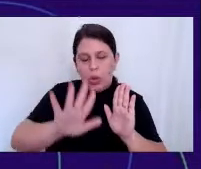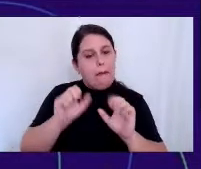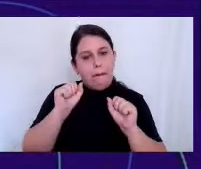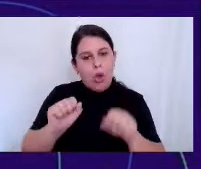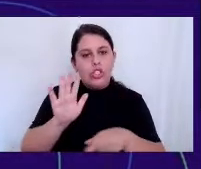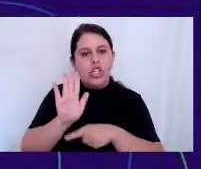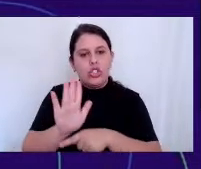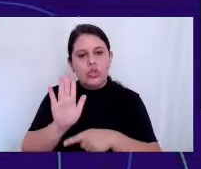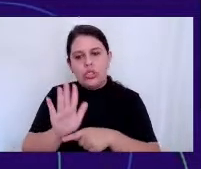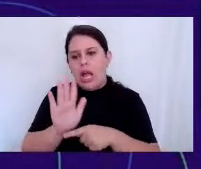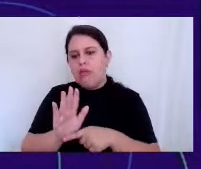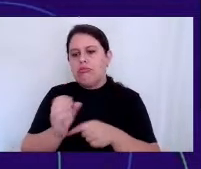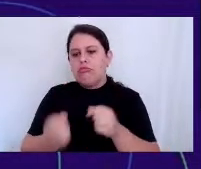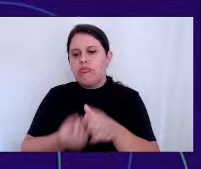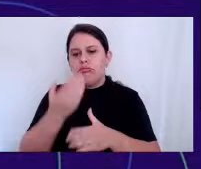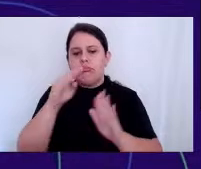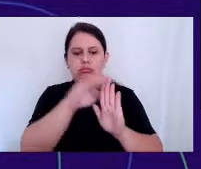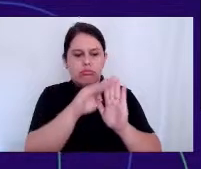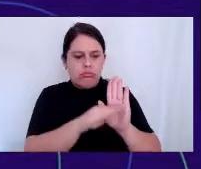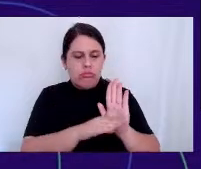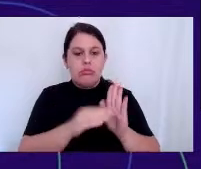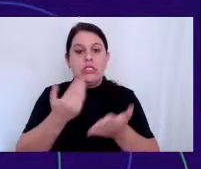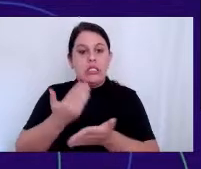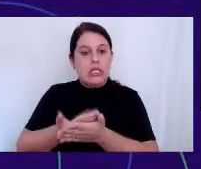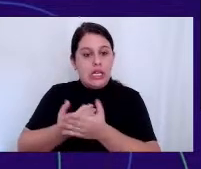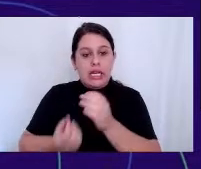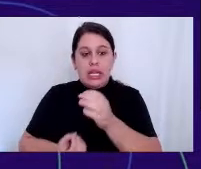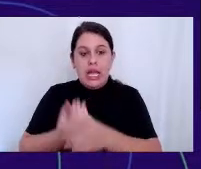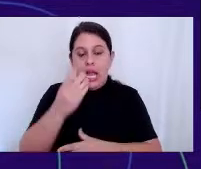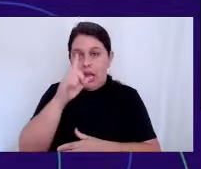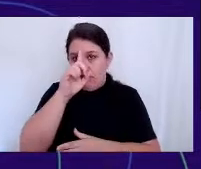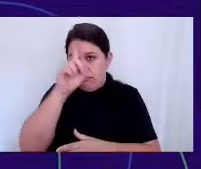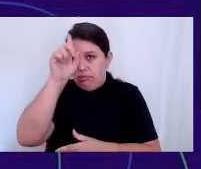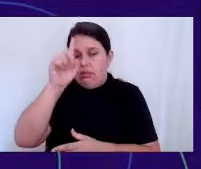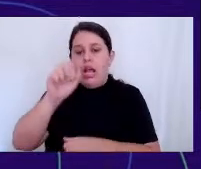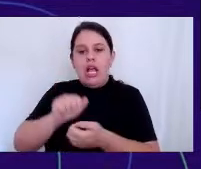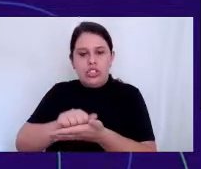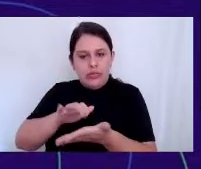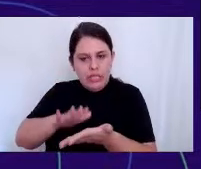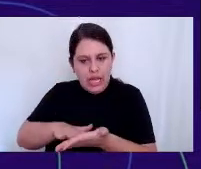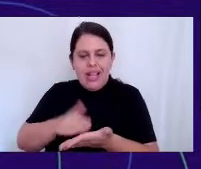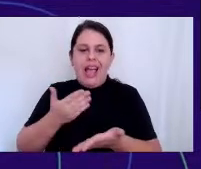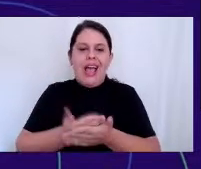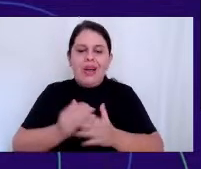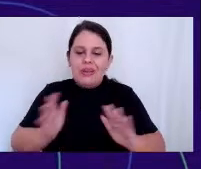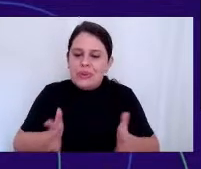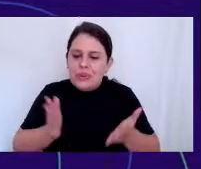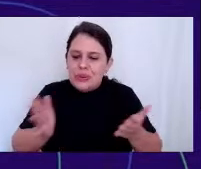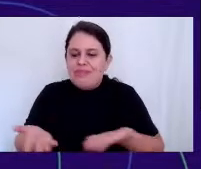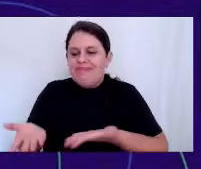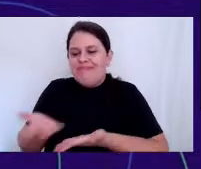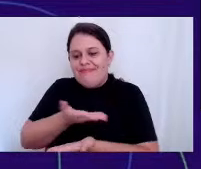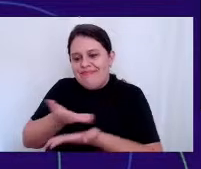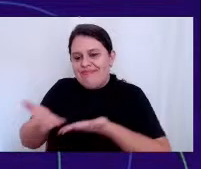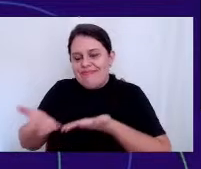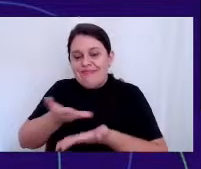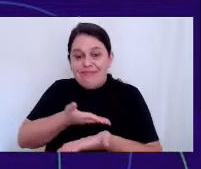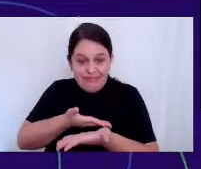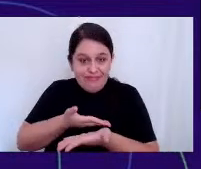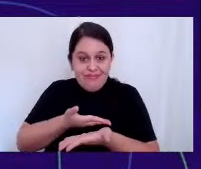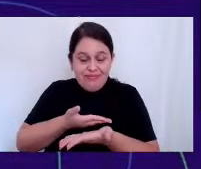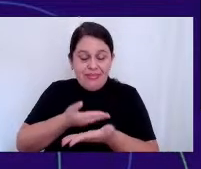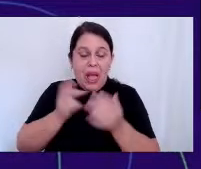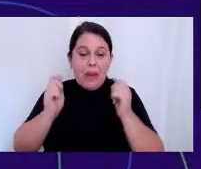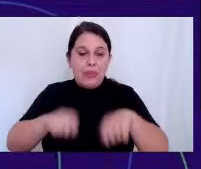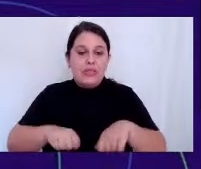for making the class more motivating and engaging. You can provide examples and models, as you've just seen of the complaint email. You